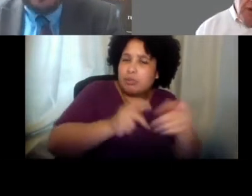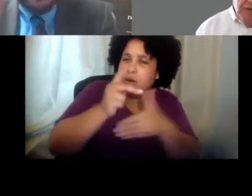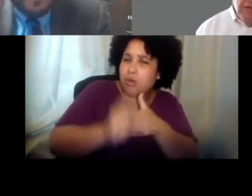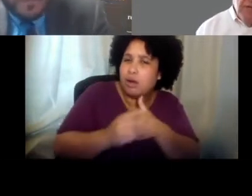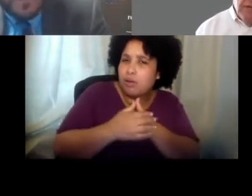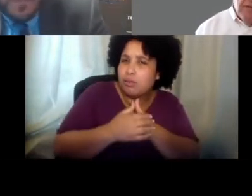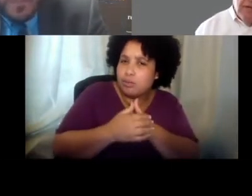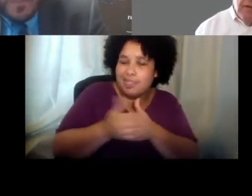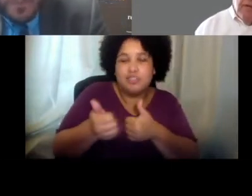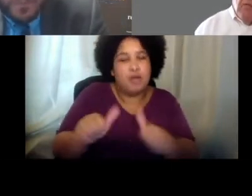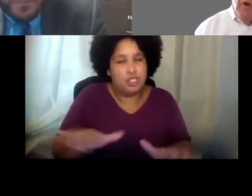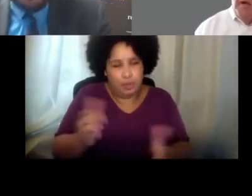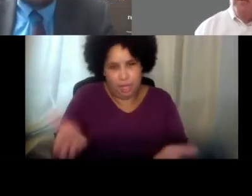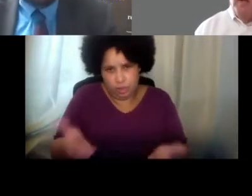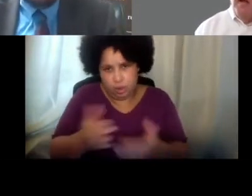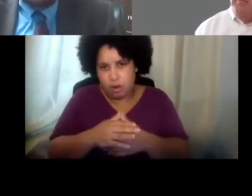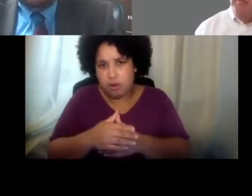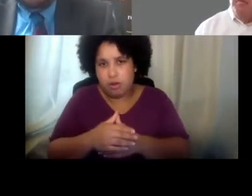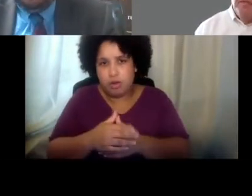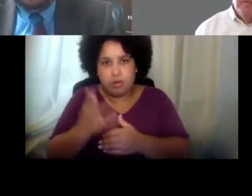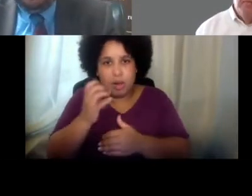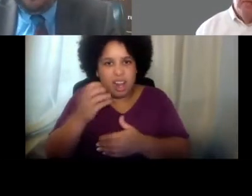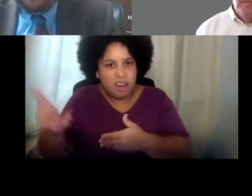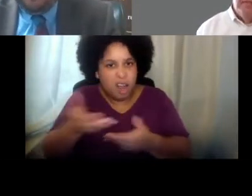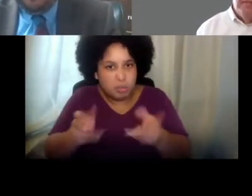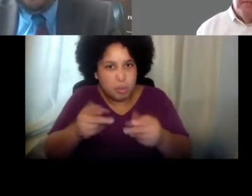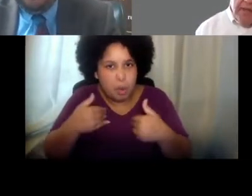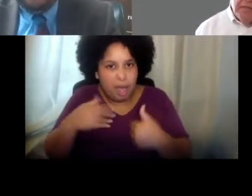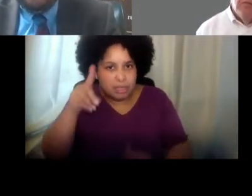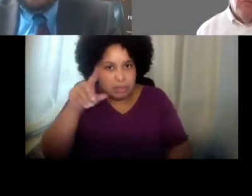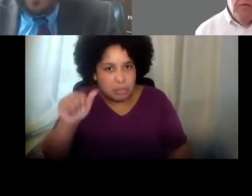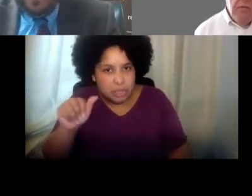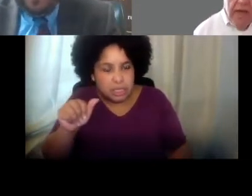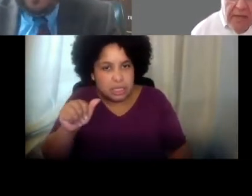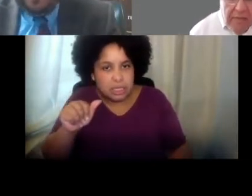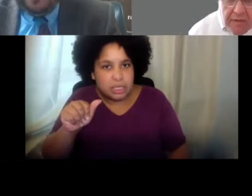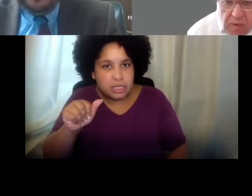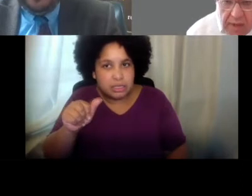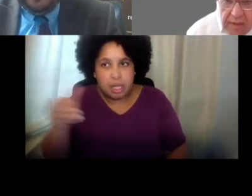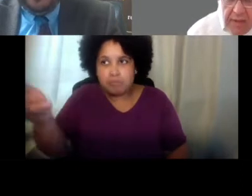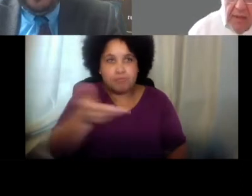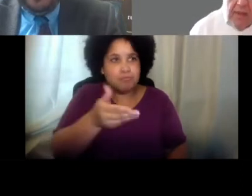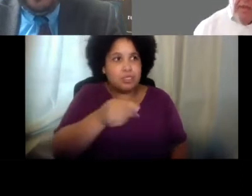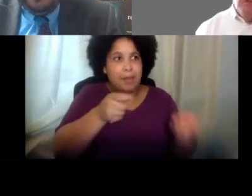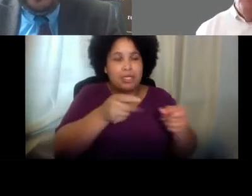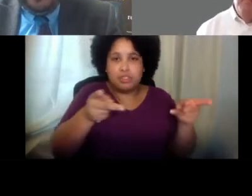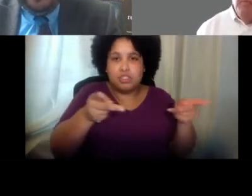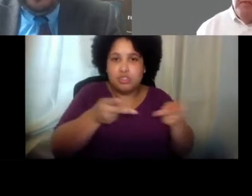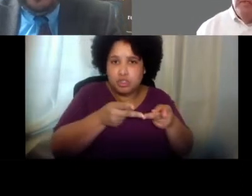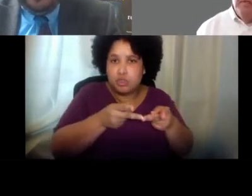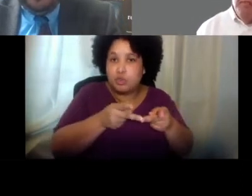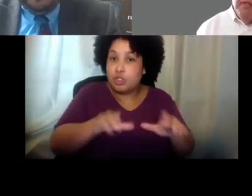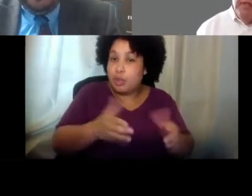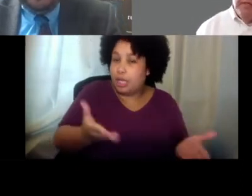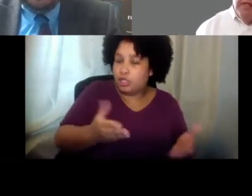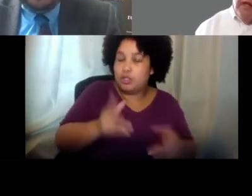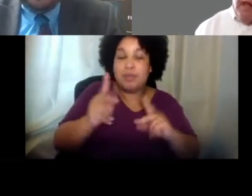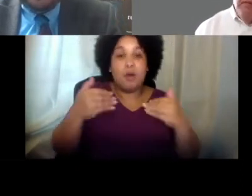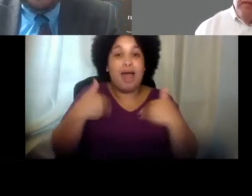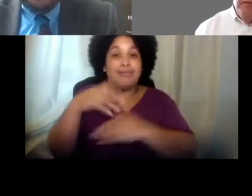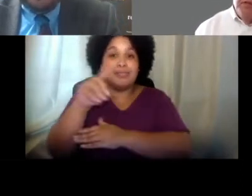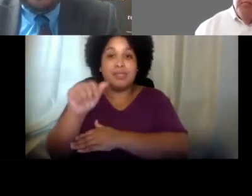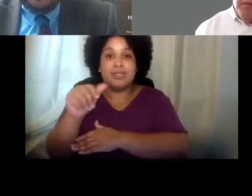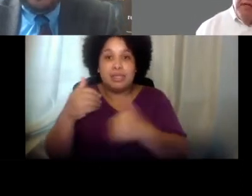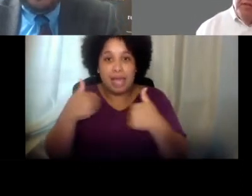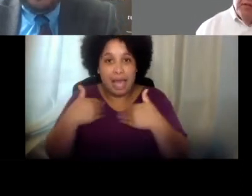we try to do here? Why don't we hire people with disabilities that are managers? We do that here as well. So people with disabilities